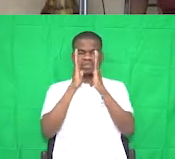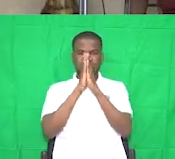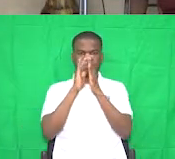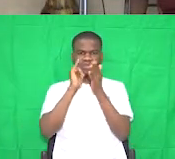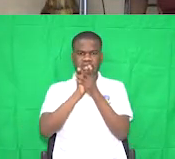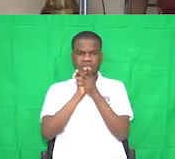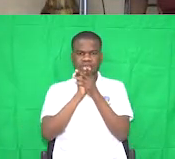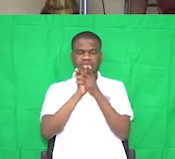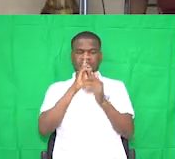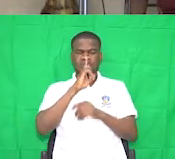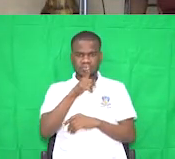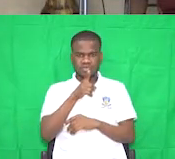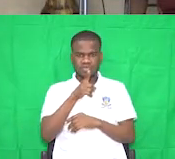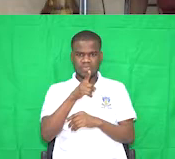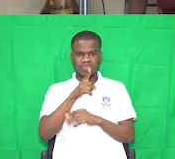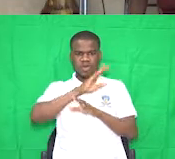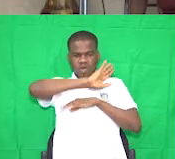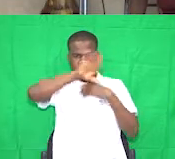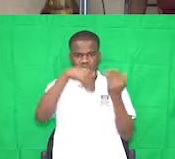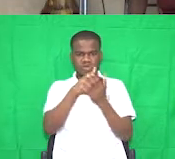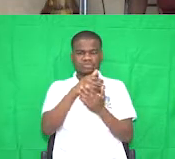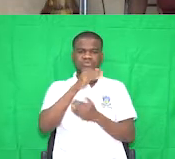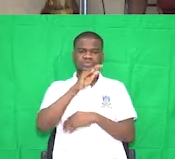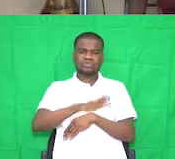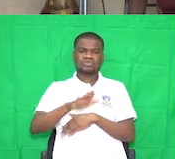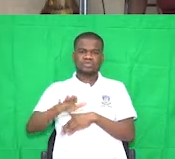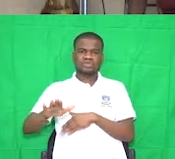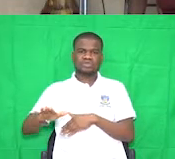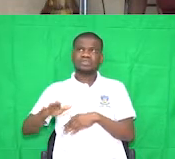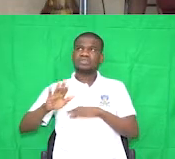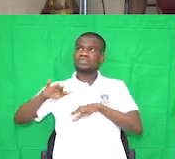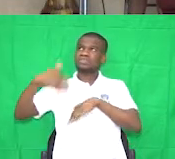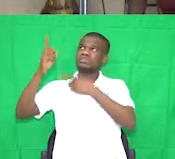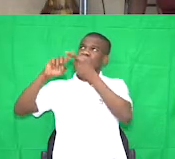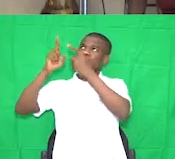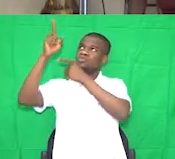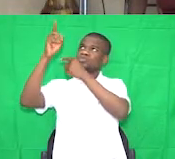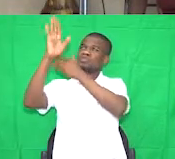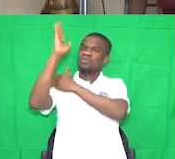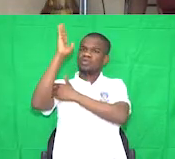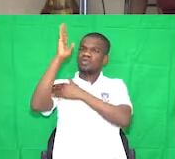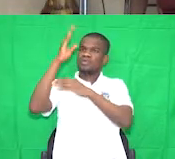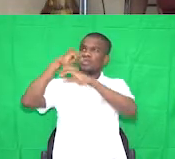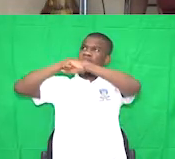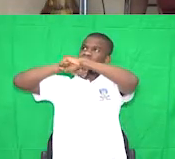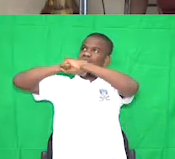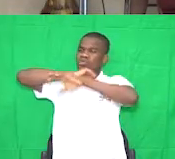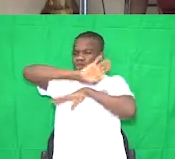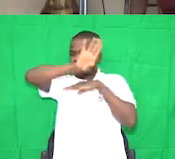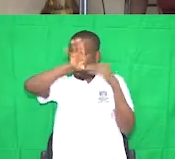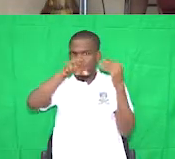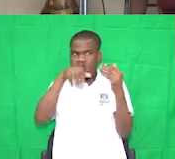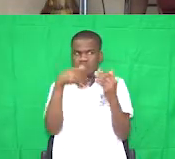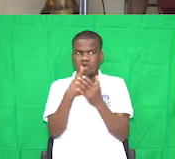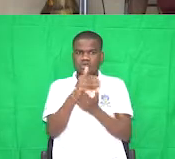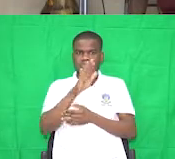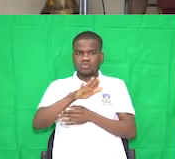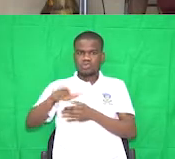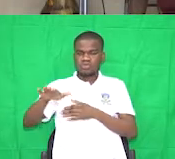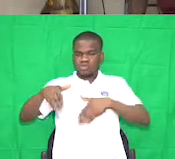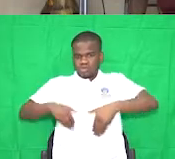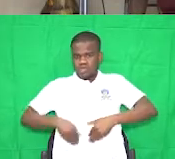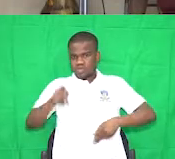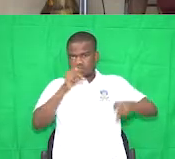continue to pray to commit all children to your hands. Father, protect us. Protect